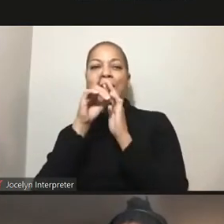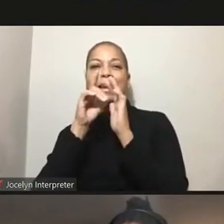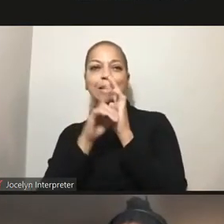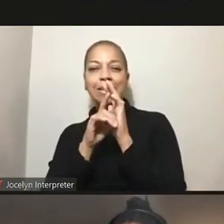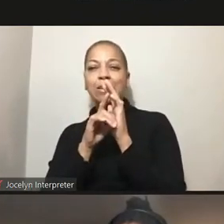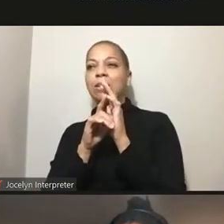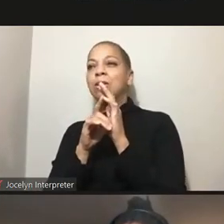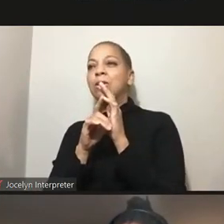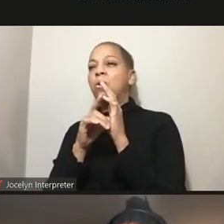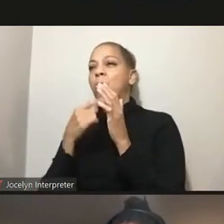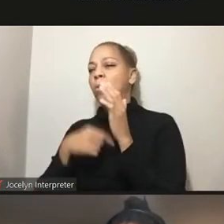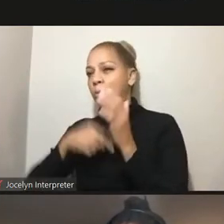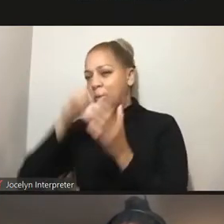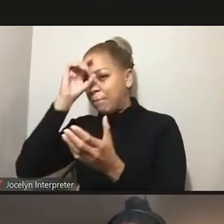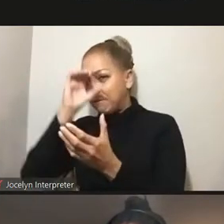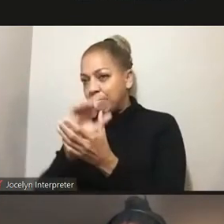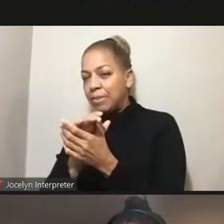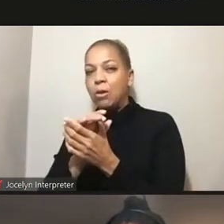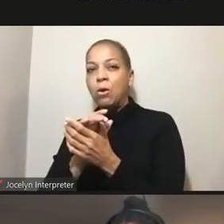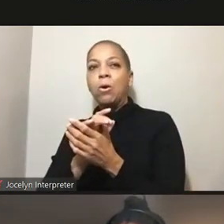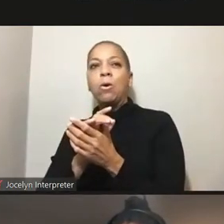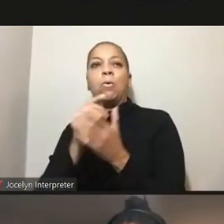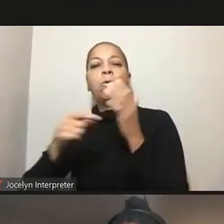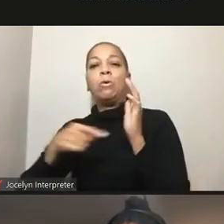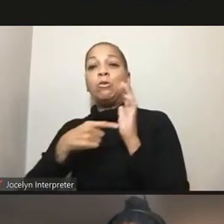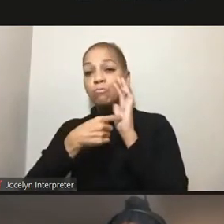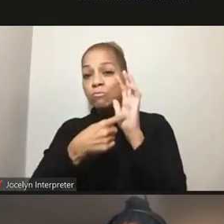stand, what we believe, what we stand up for.